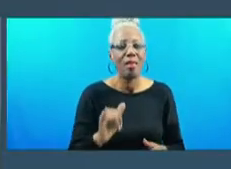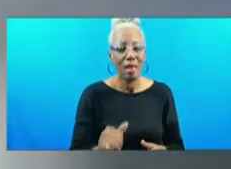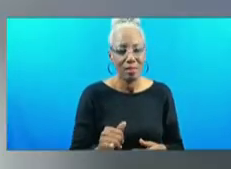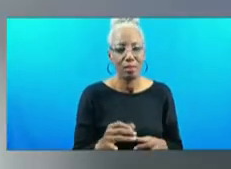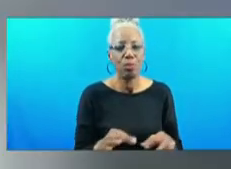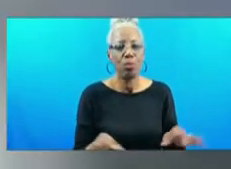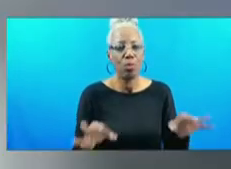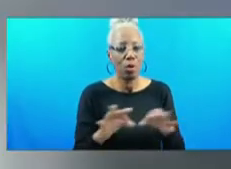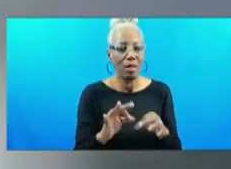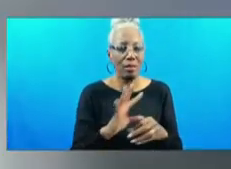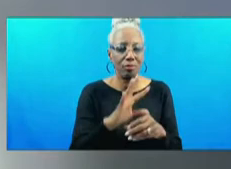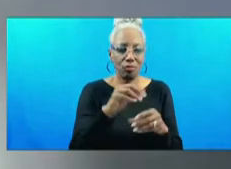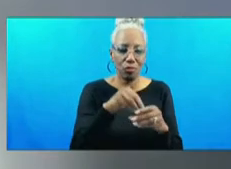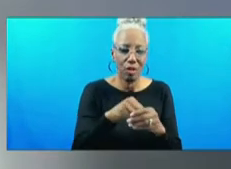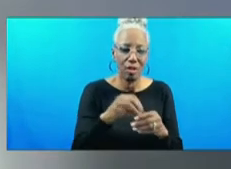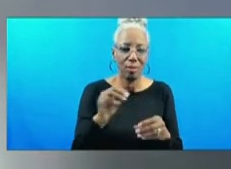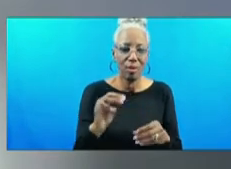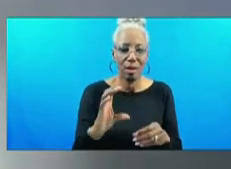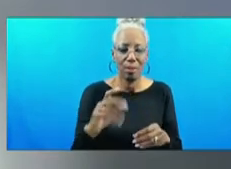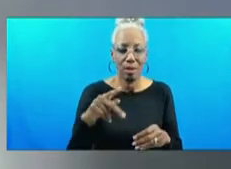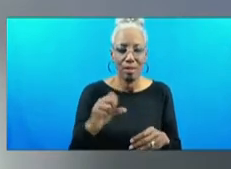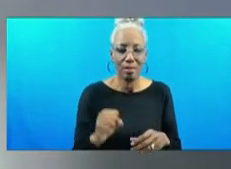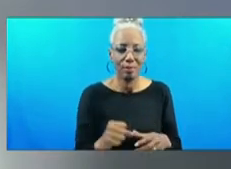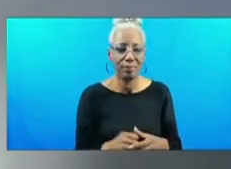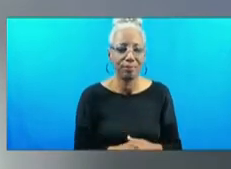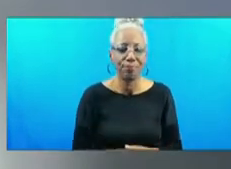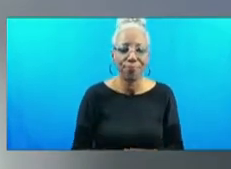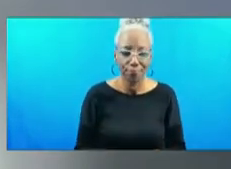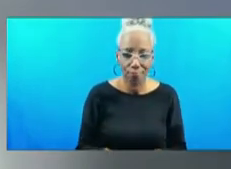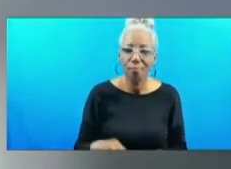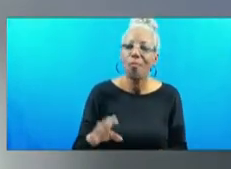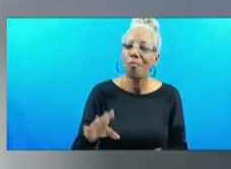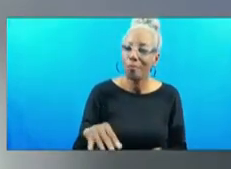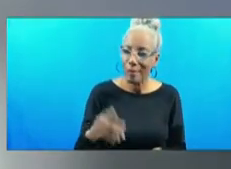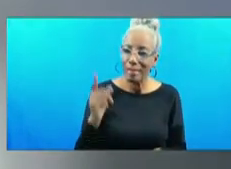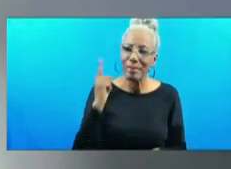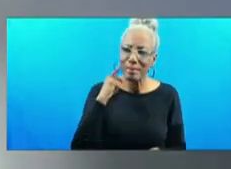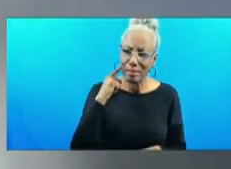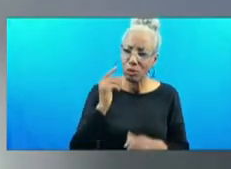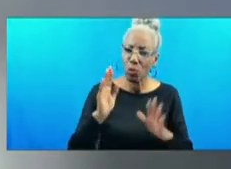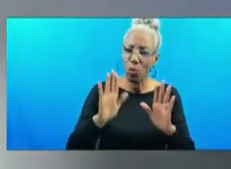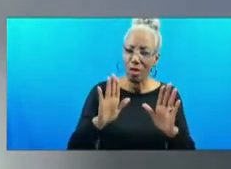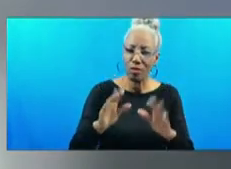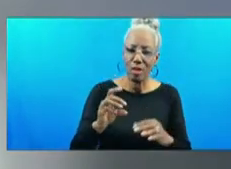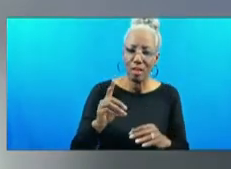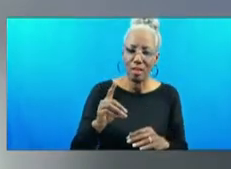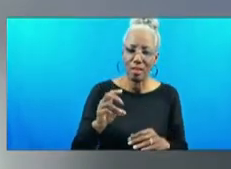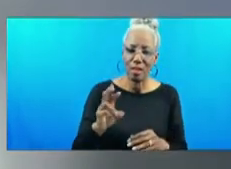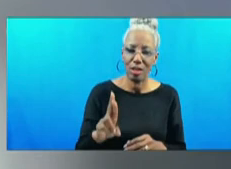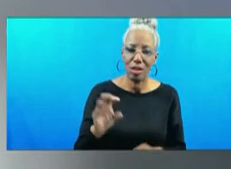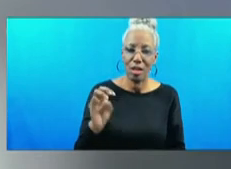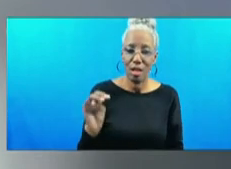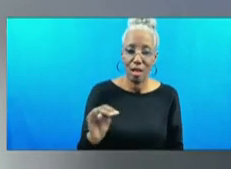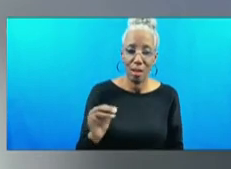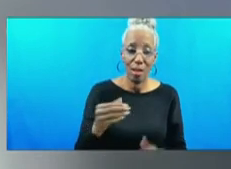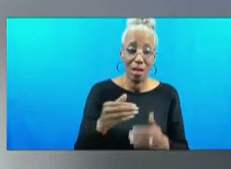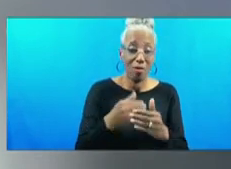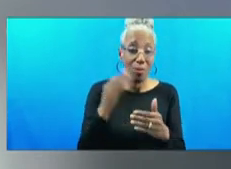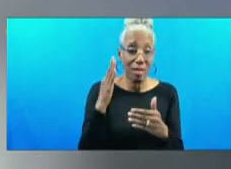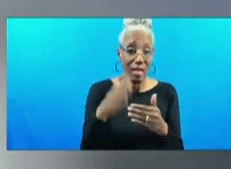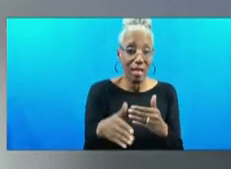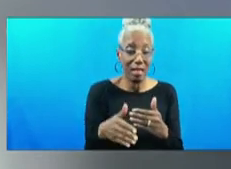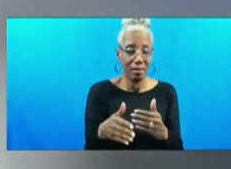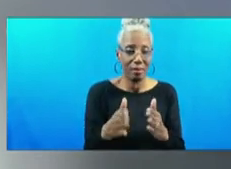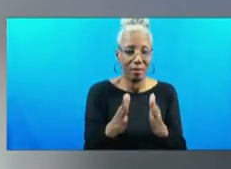That sounds wonderful, Dr. McKnight. But right before we wrap it up, I just wanted to ask you one last